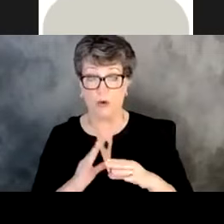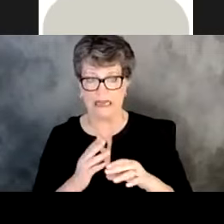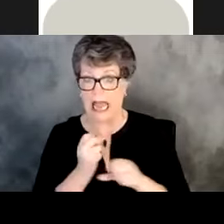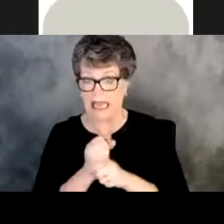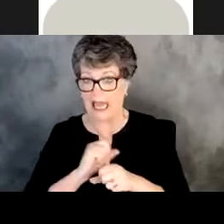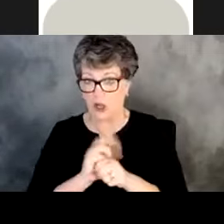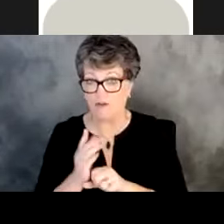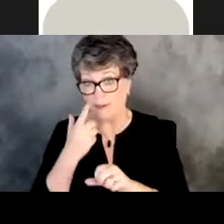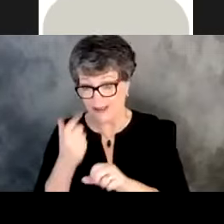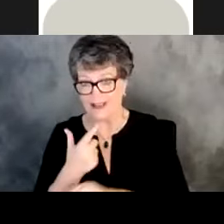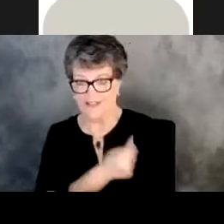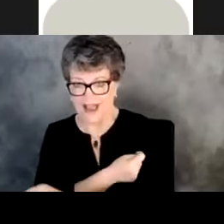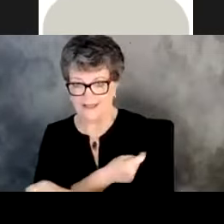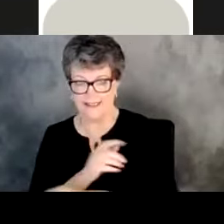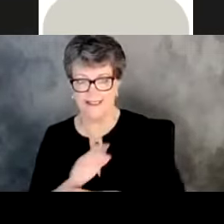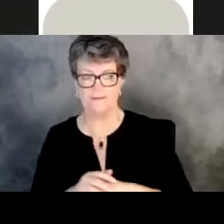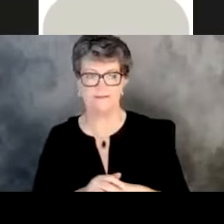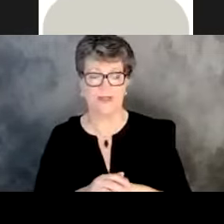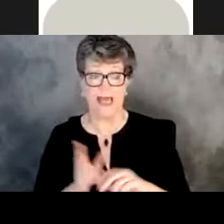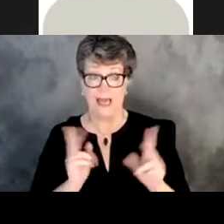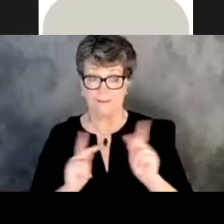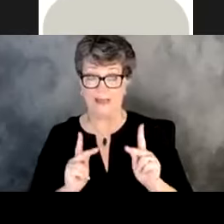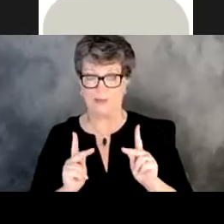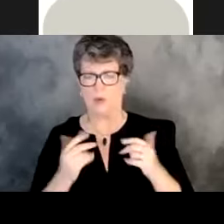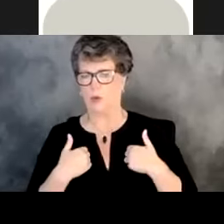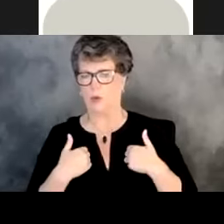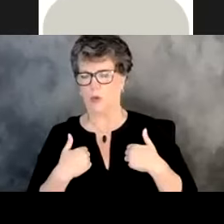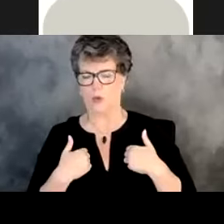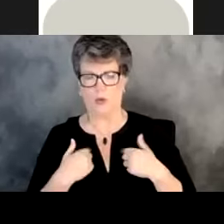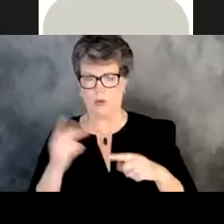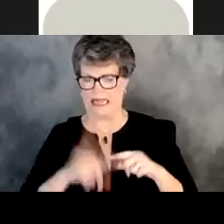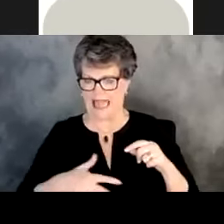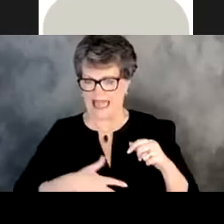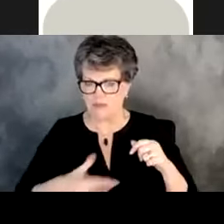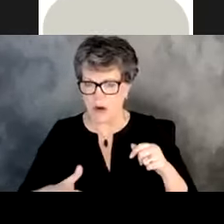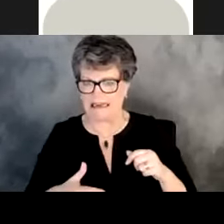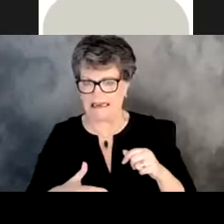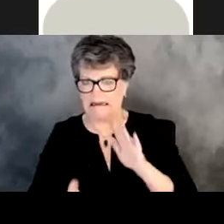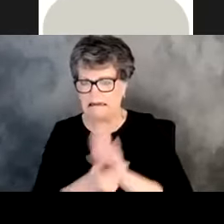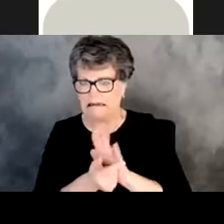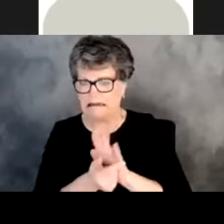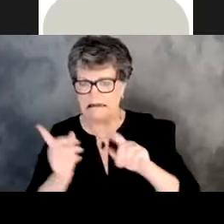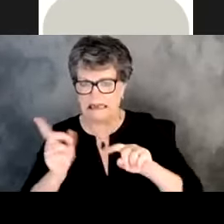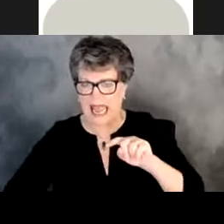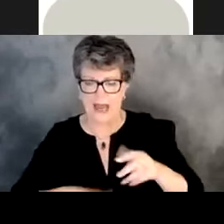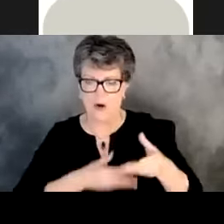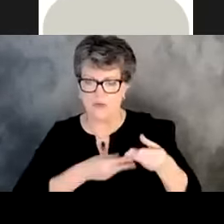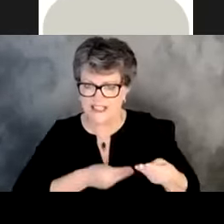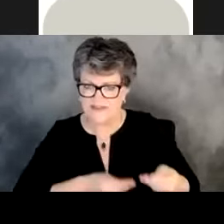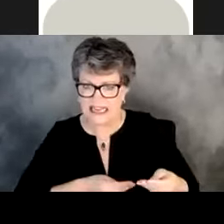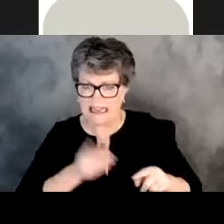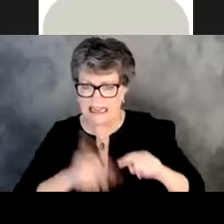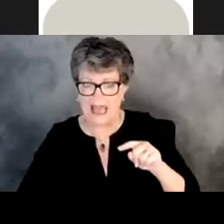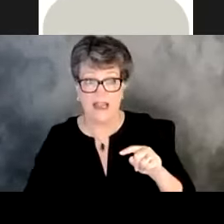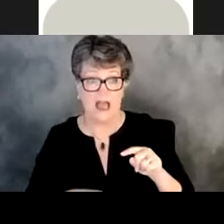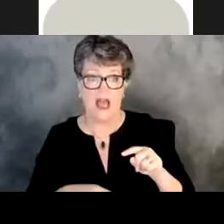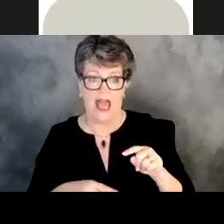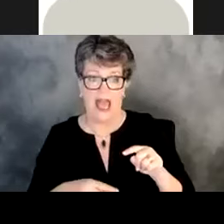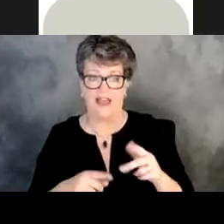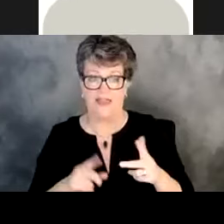COVID from the vaccine. There have been people who have worried about infertility or problems with pregnancy or breastfeeding, and they're worried about the ingredients